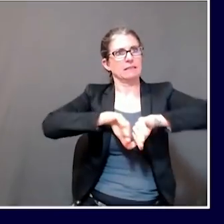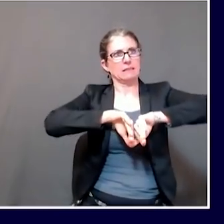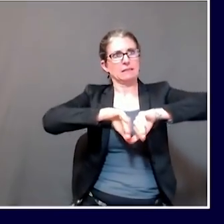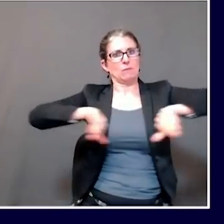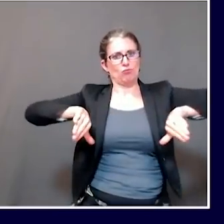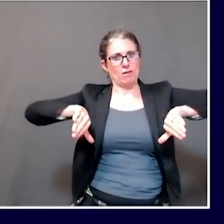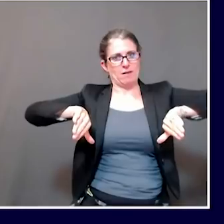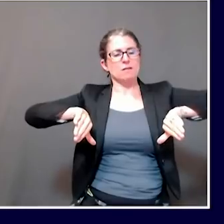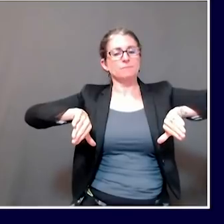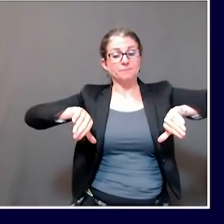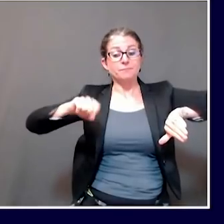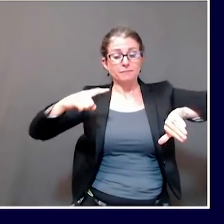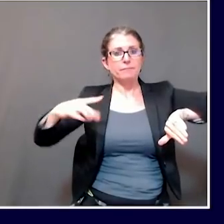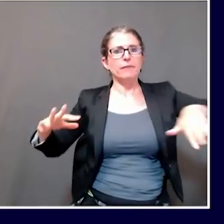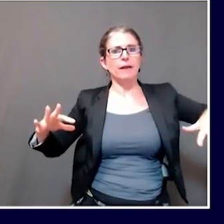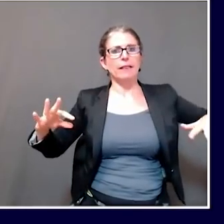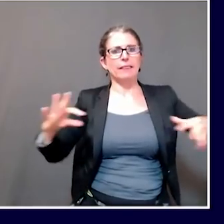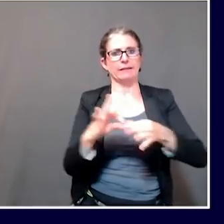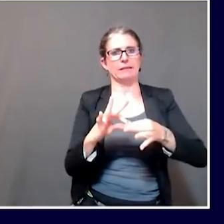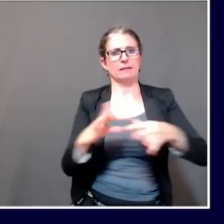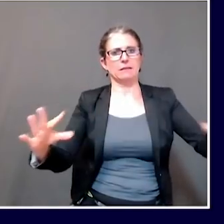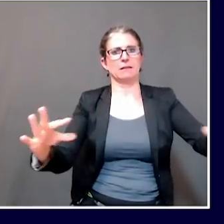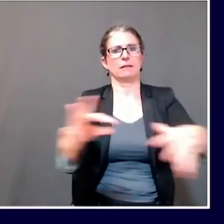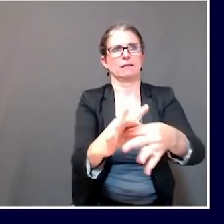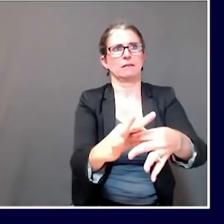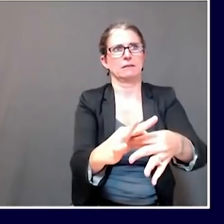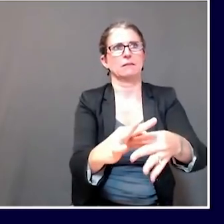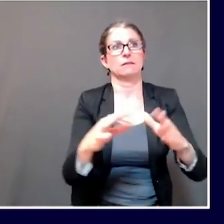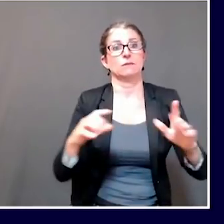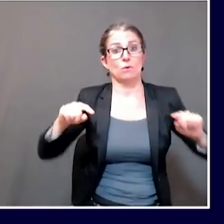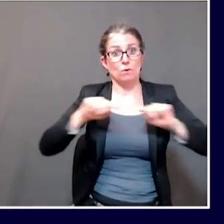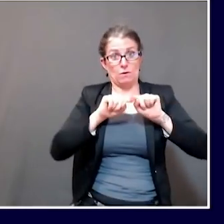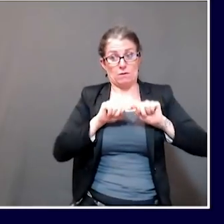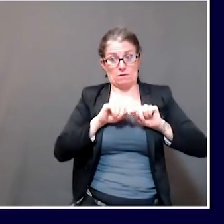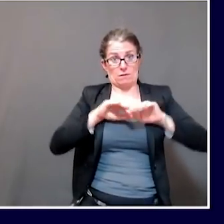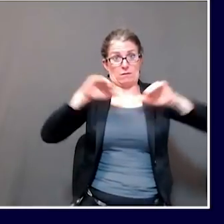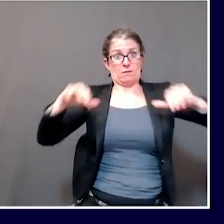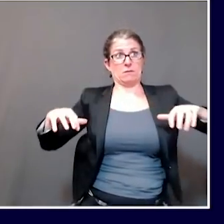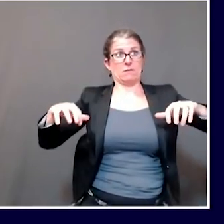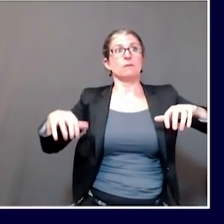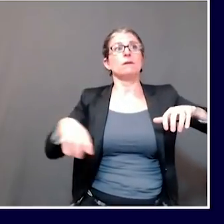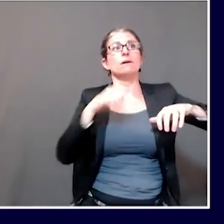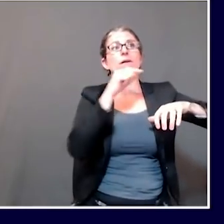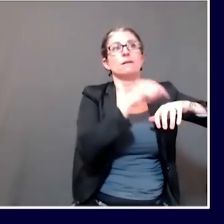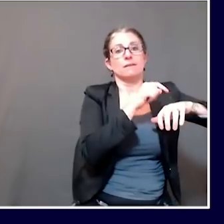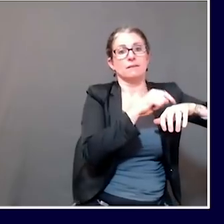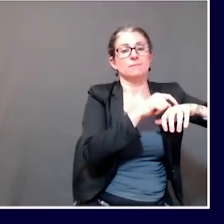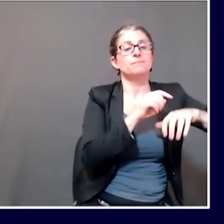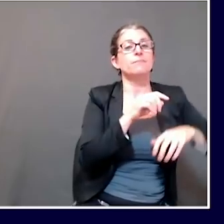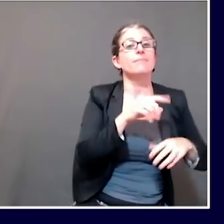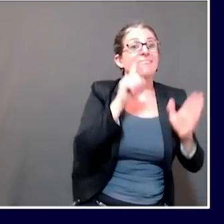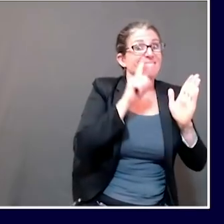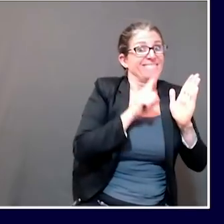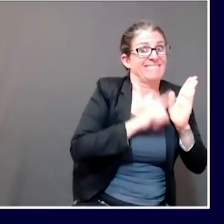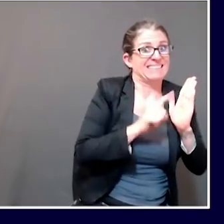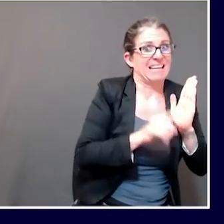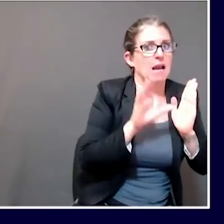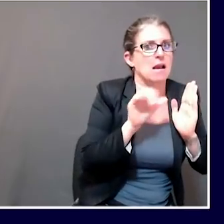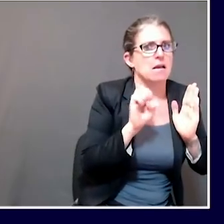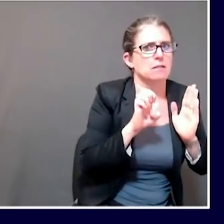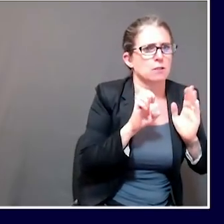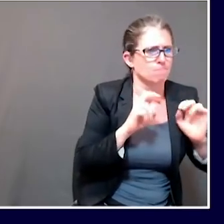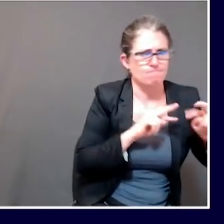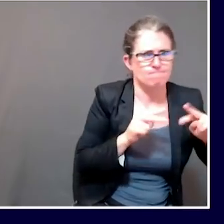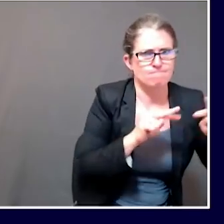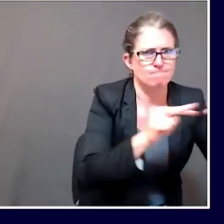processes. One is case investigation, and then the other is contact tracing. Those two processes are designed to answer